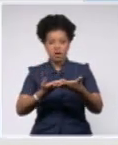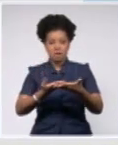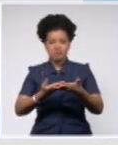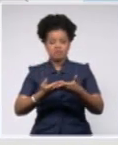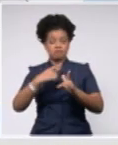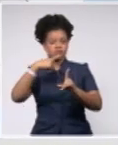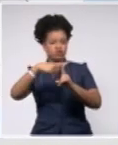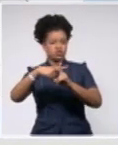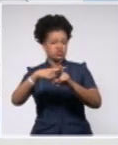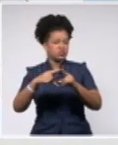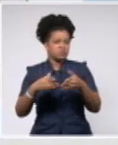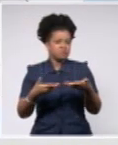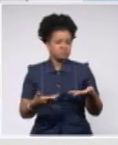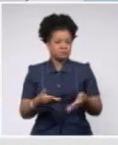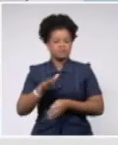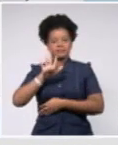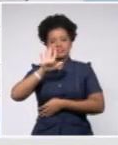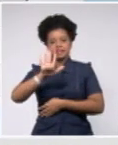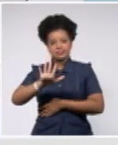Of these